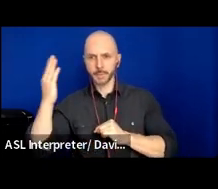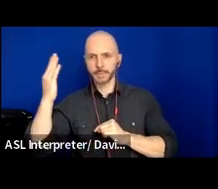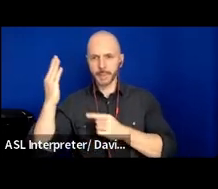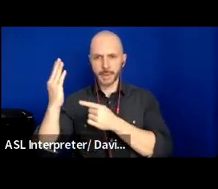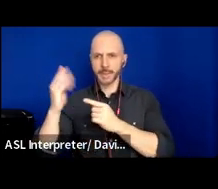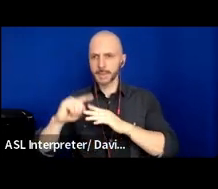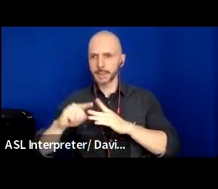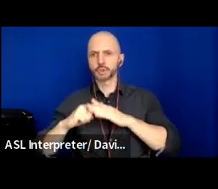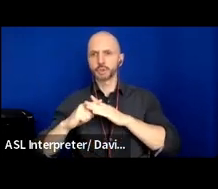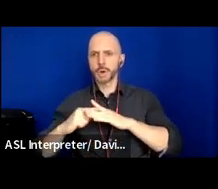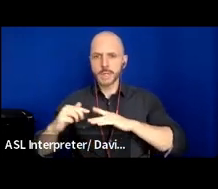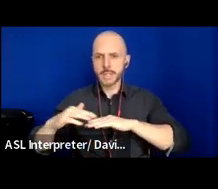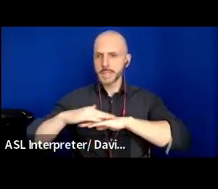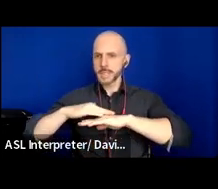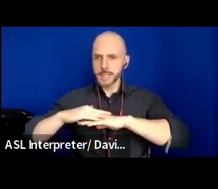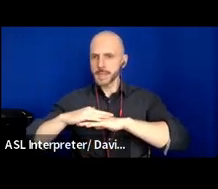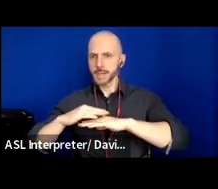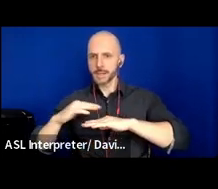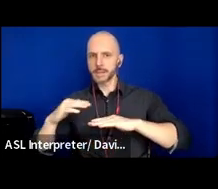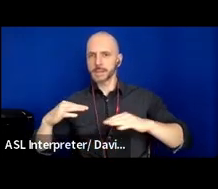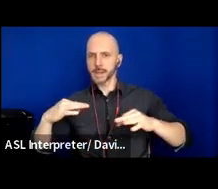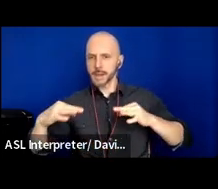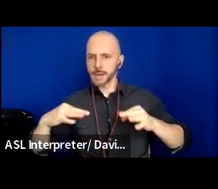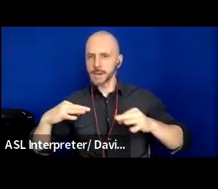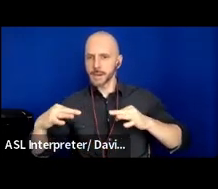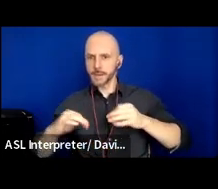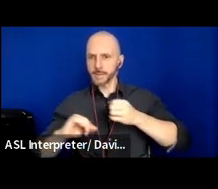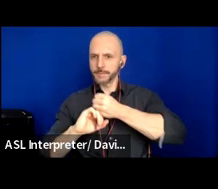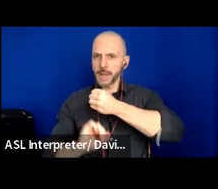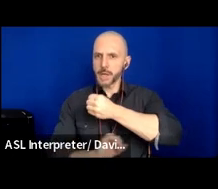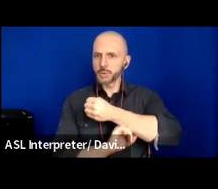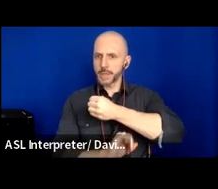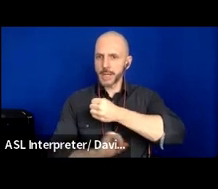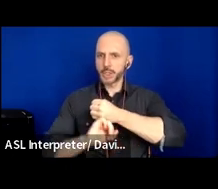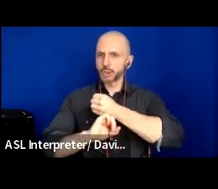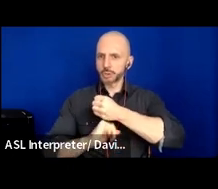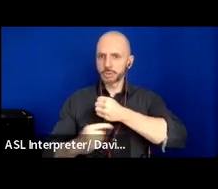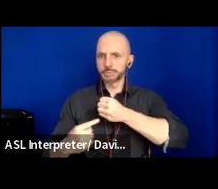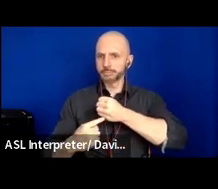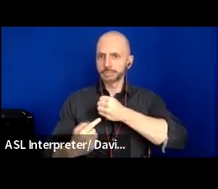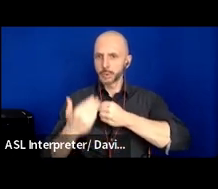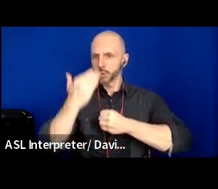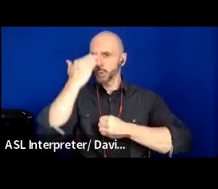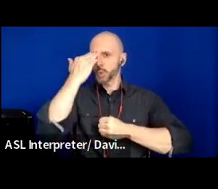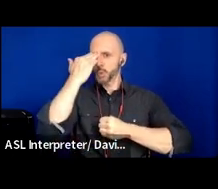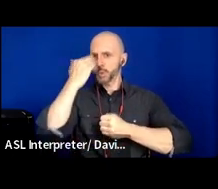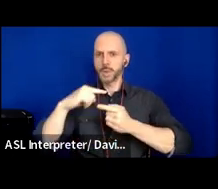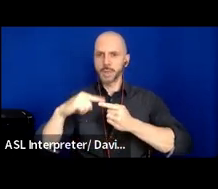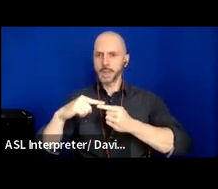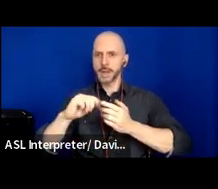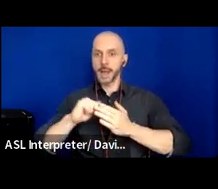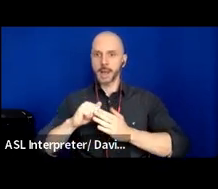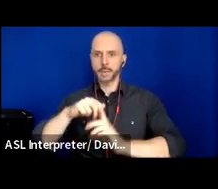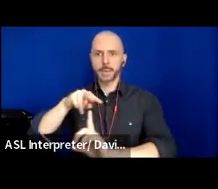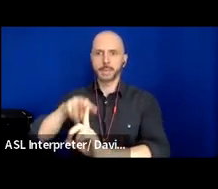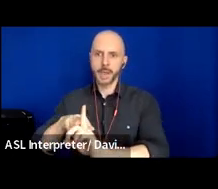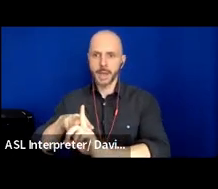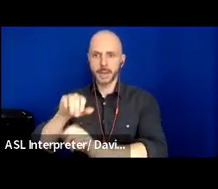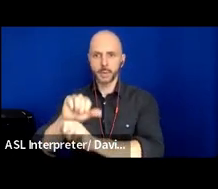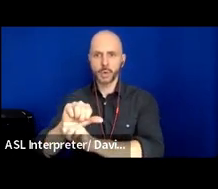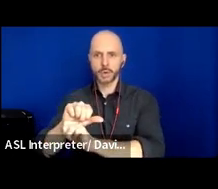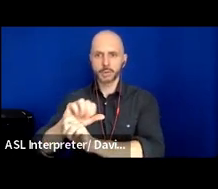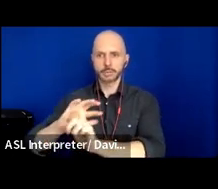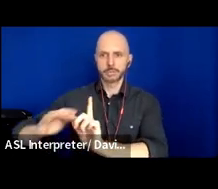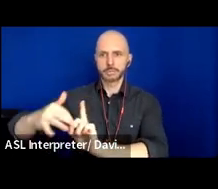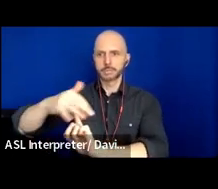at, as we started in the second session, dig into, so, okay, what does this mean for the workspaces and the kinds of situations we're in?